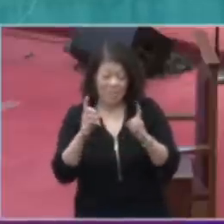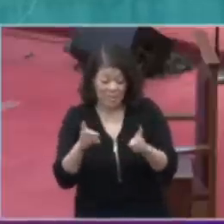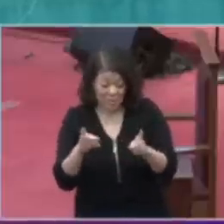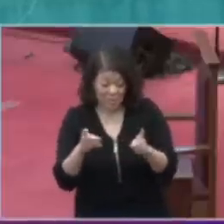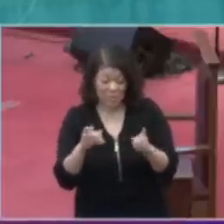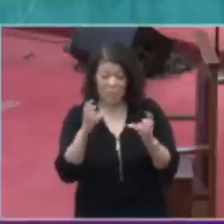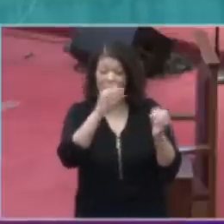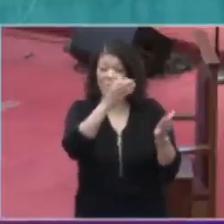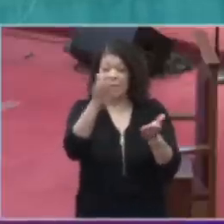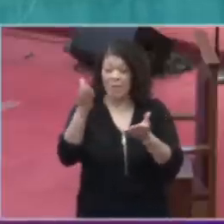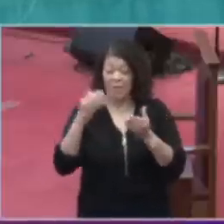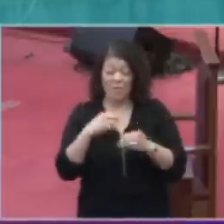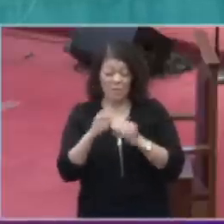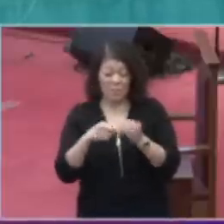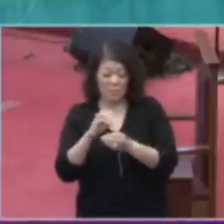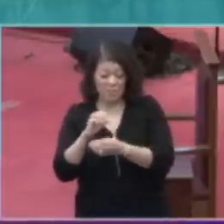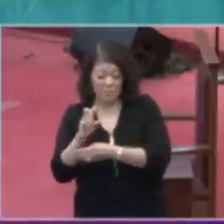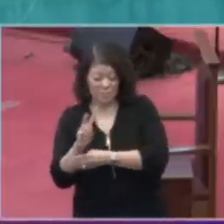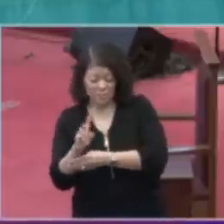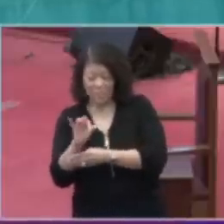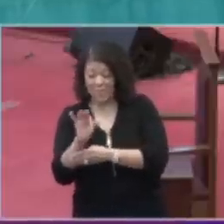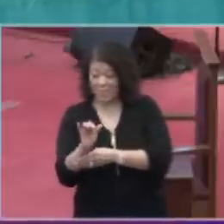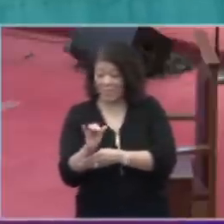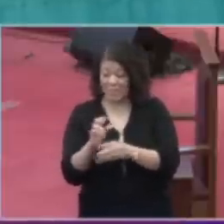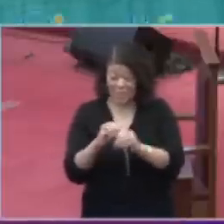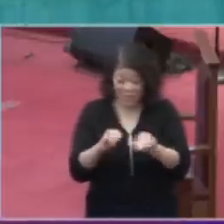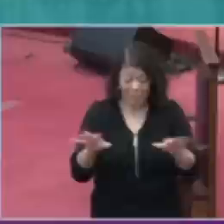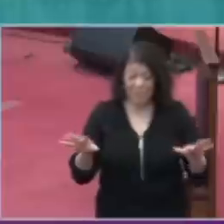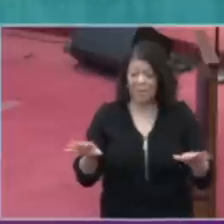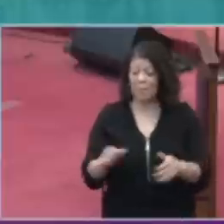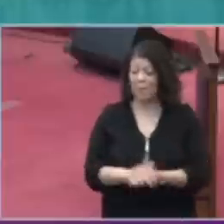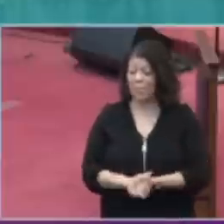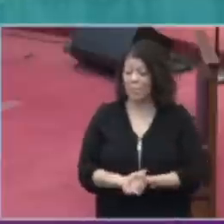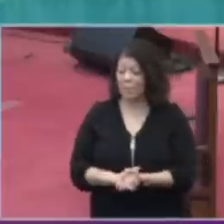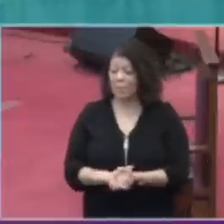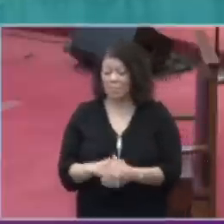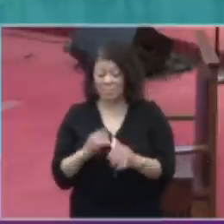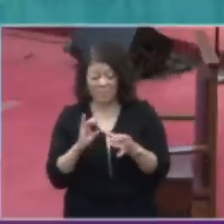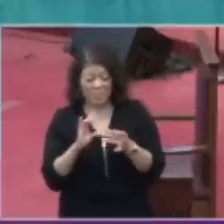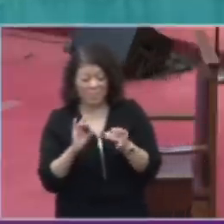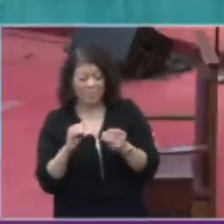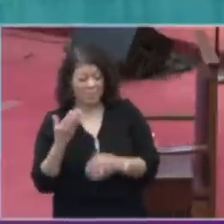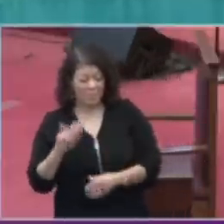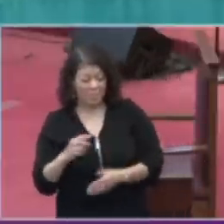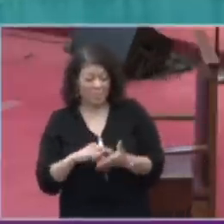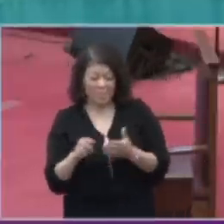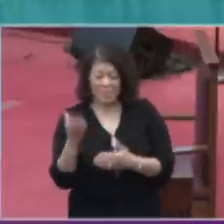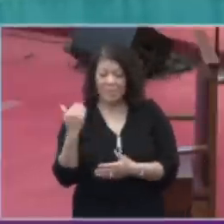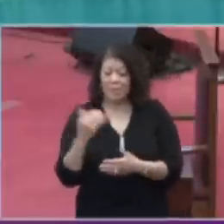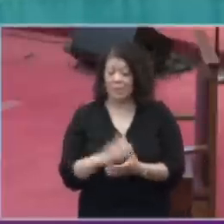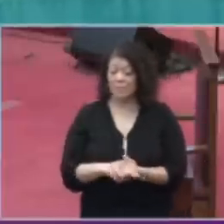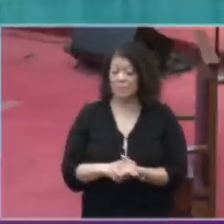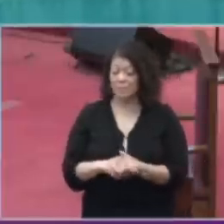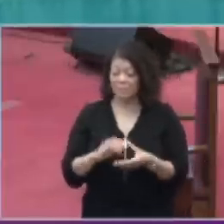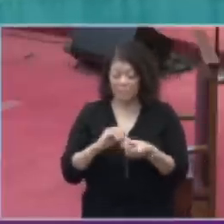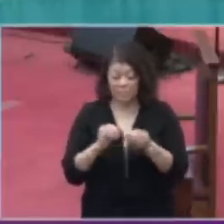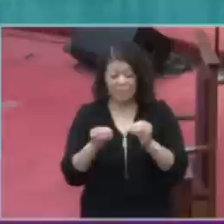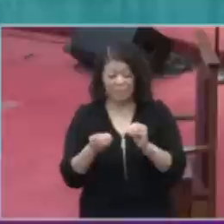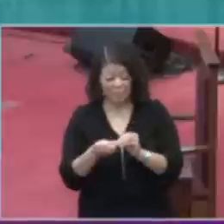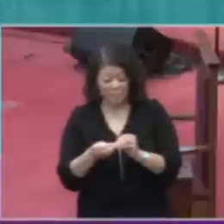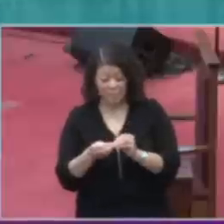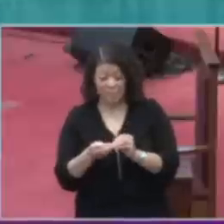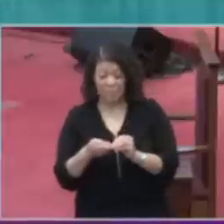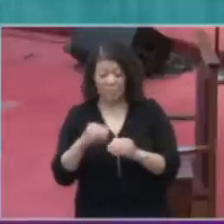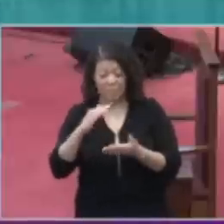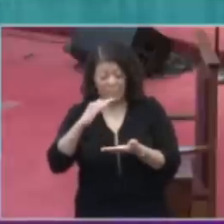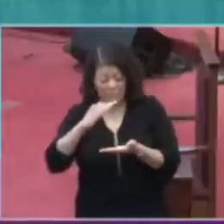in COVID. She excitedly texted me this past week and said, COVID numbers in Allegheny County are way, way